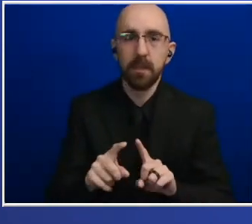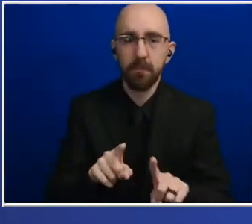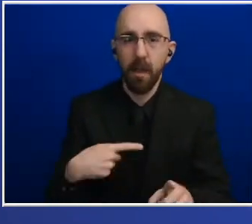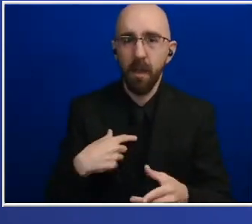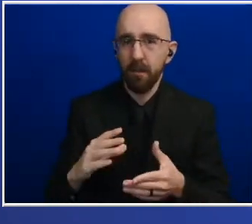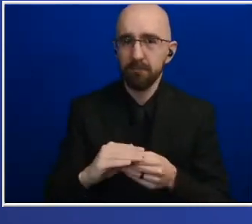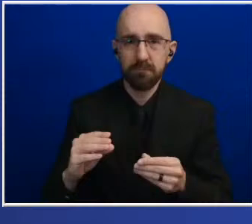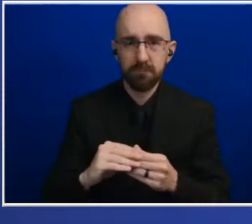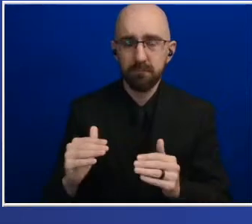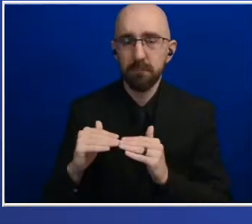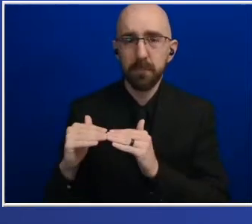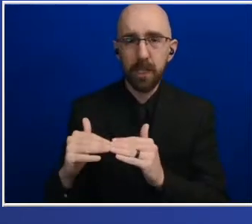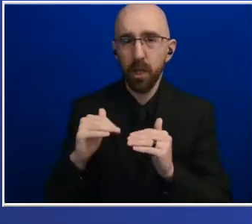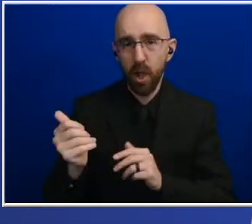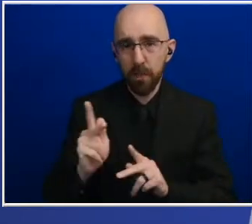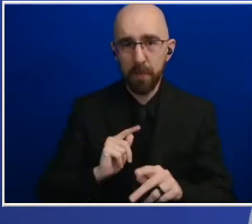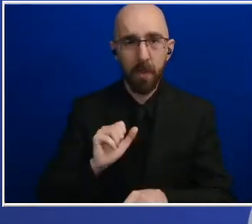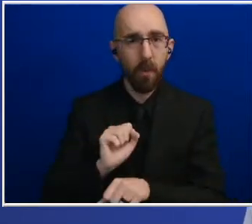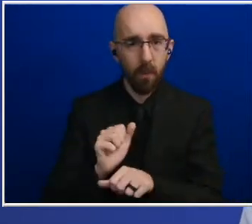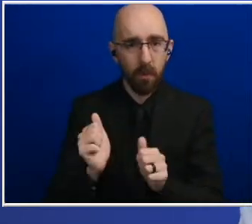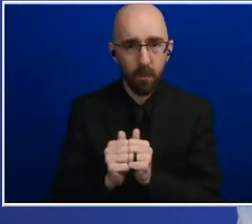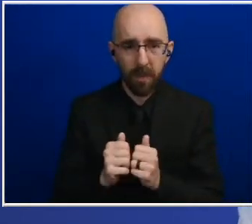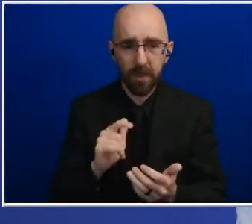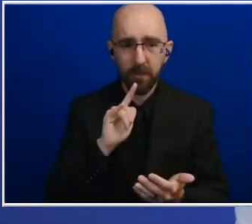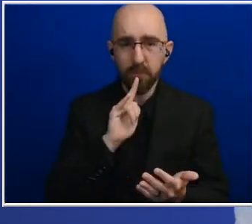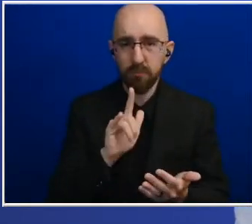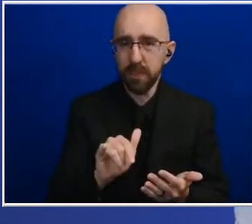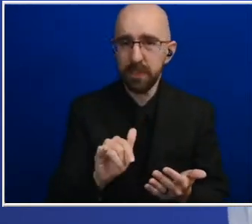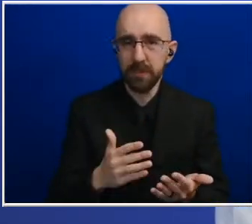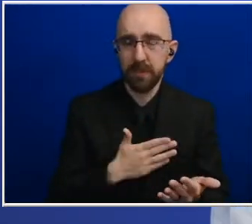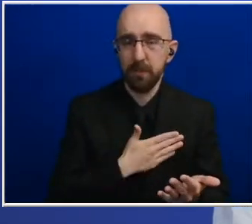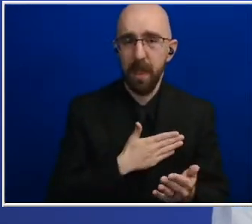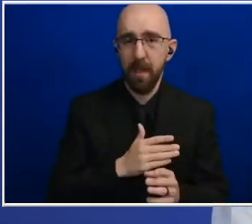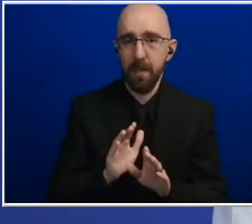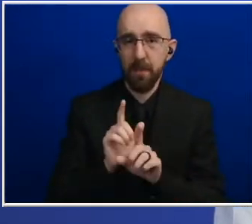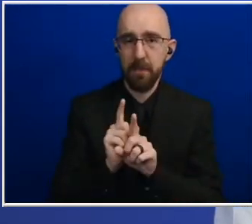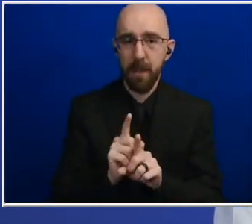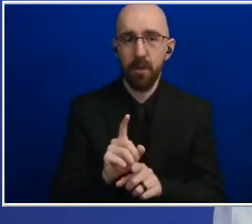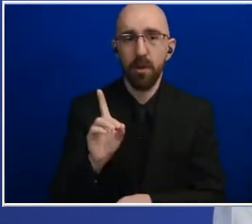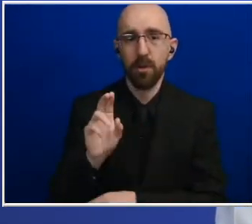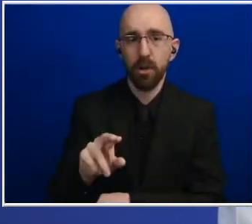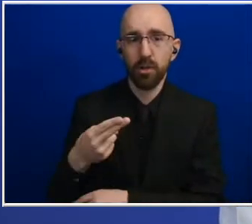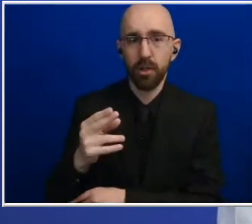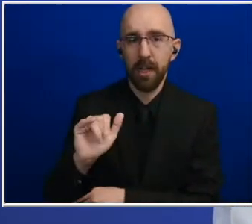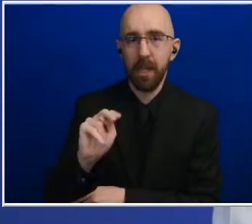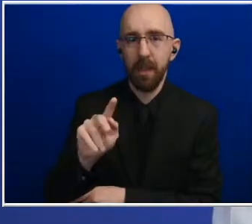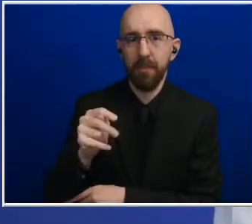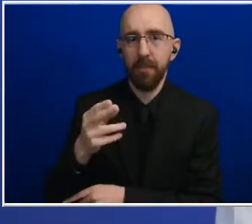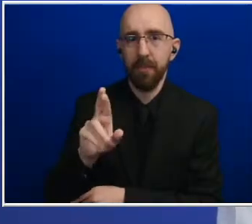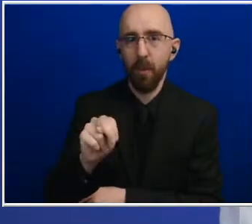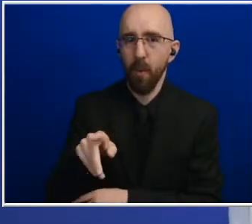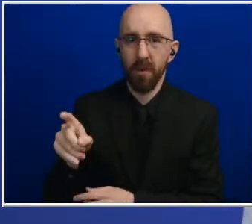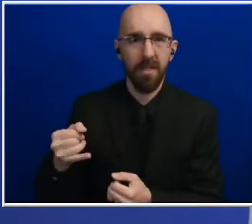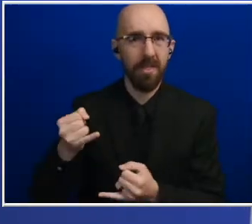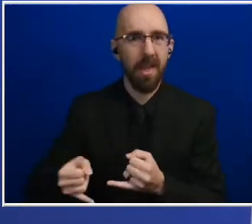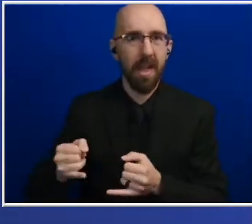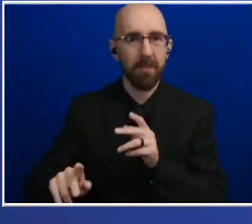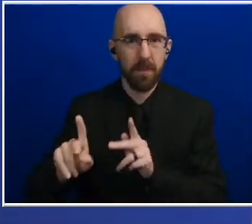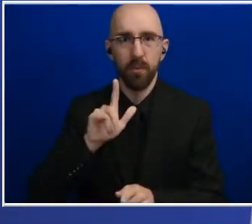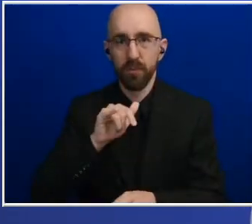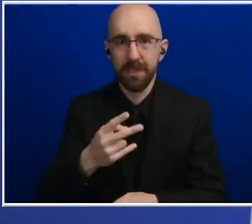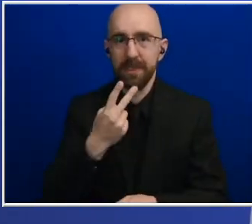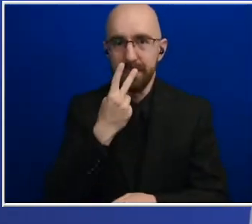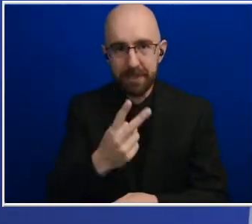that I work with, you know, really my mentor, Dr. Hinthorn, was probably one of the last people to see really actual measles